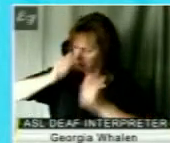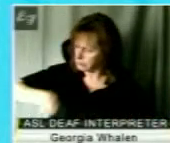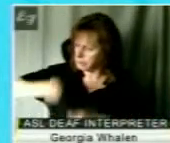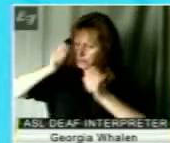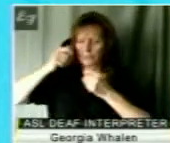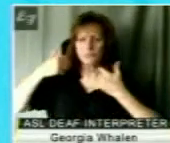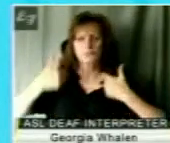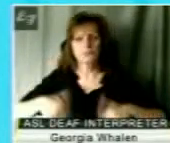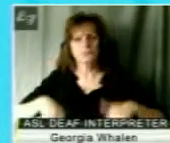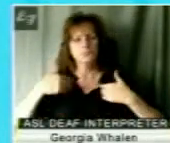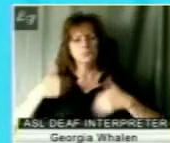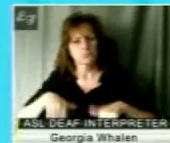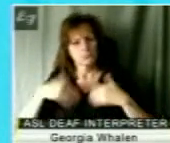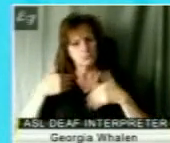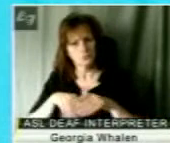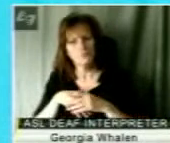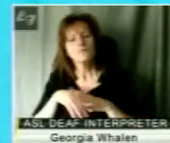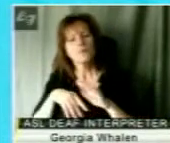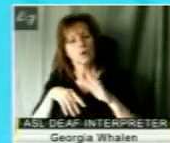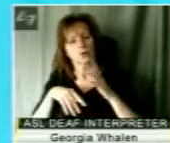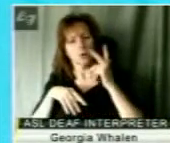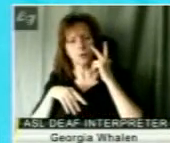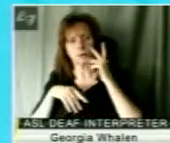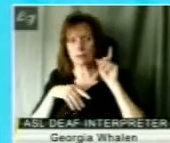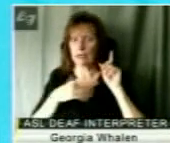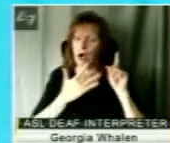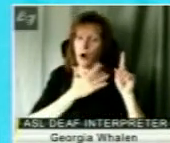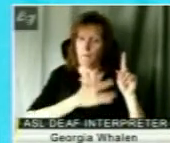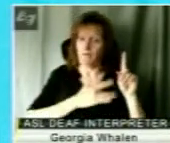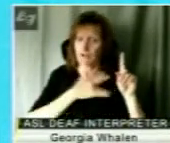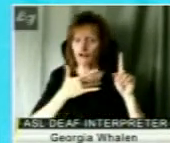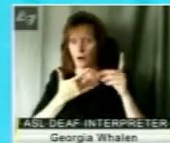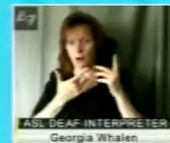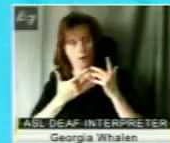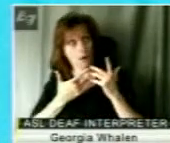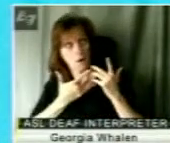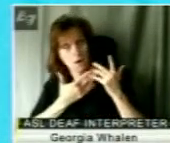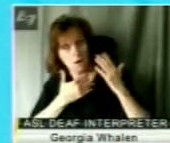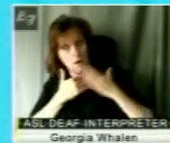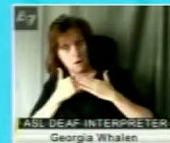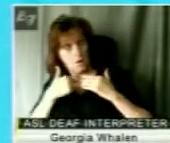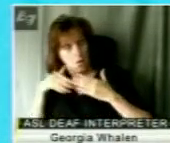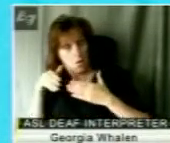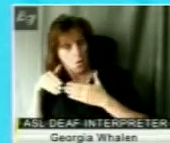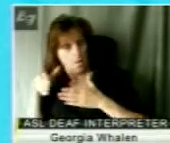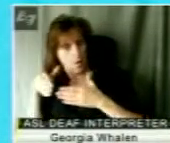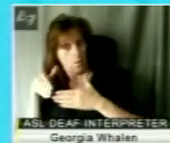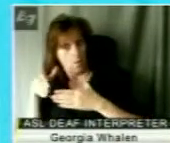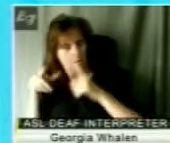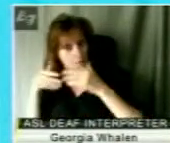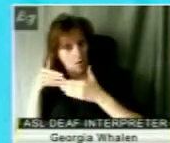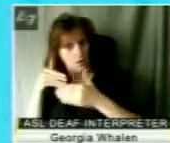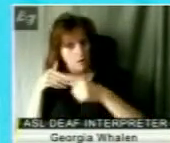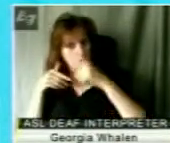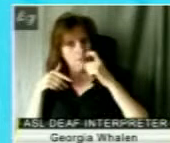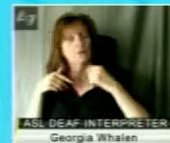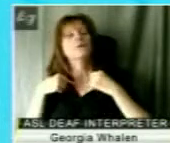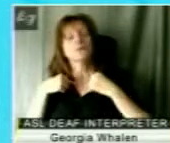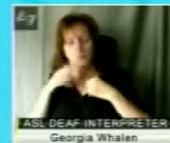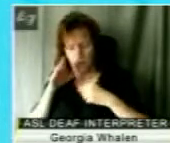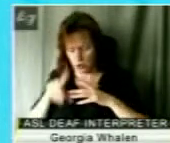see some changes at the provincial level, which will allow us to move forward in July and August with those ideas. Now over to Dr. Richardson.